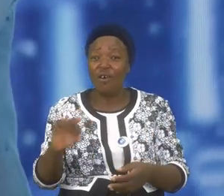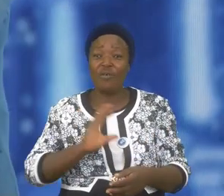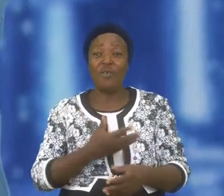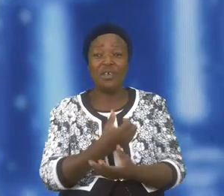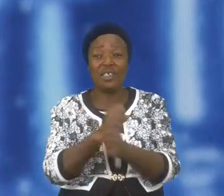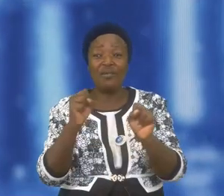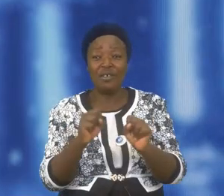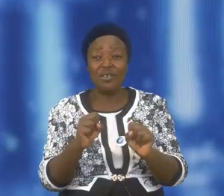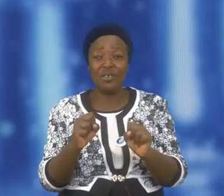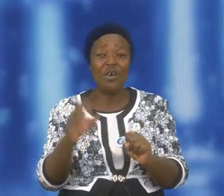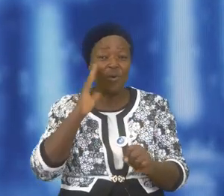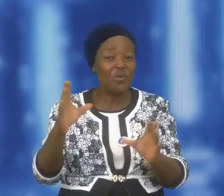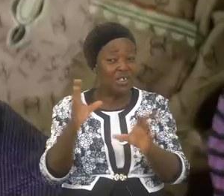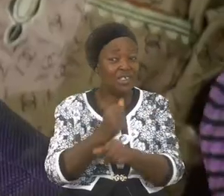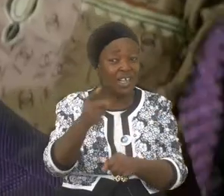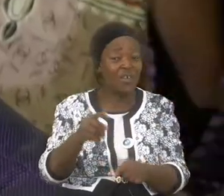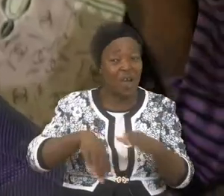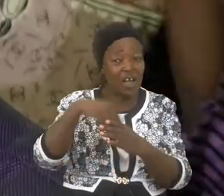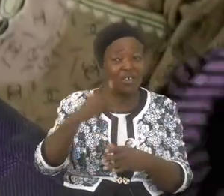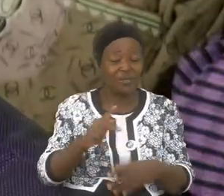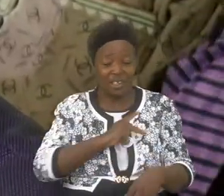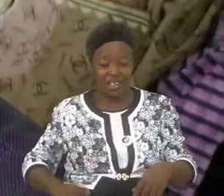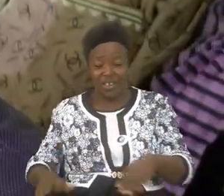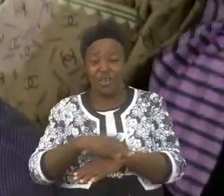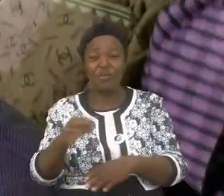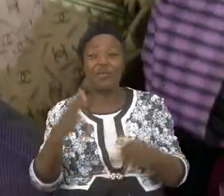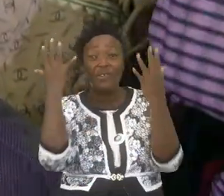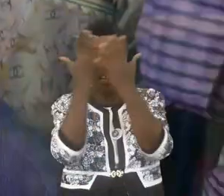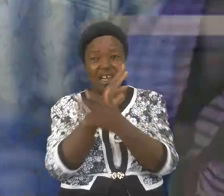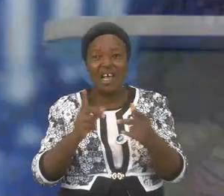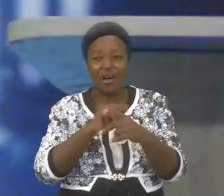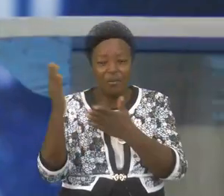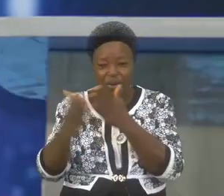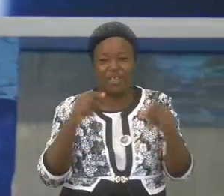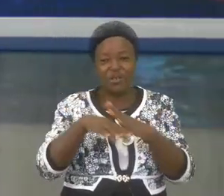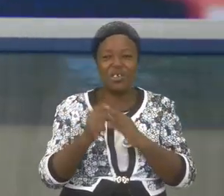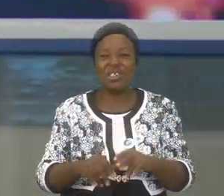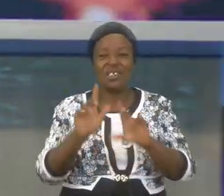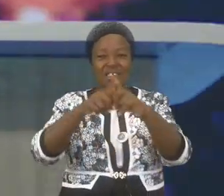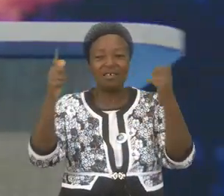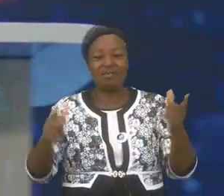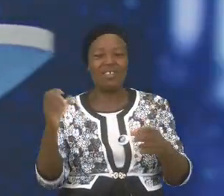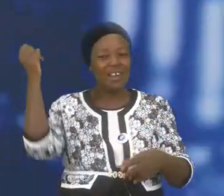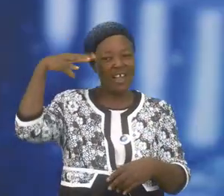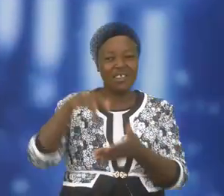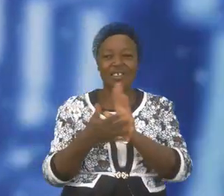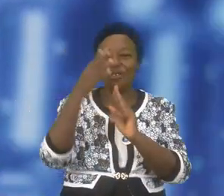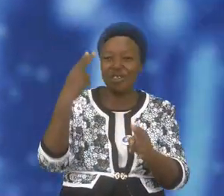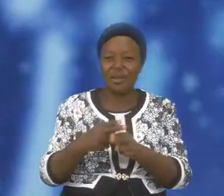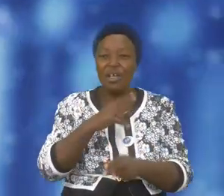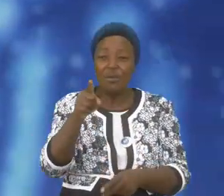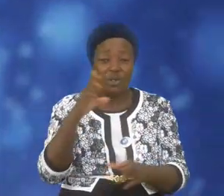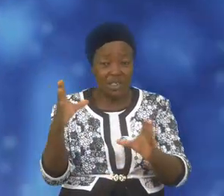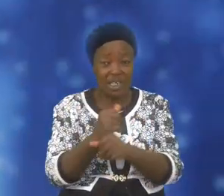darkness, he'll bring you to his marvelous light. He'll take you out of all that disease, and